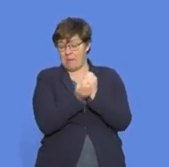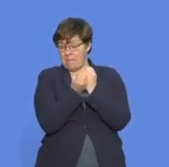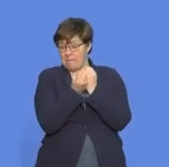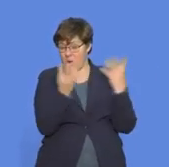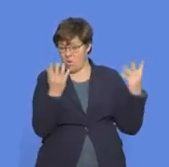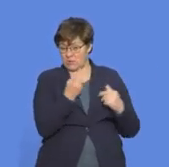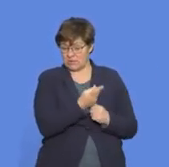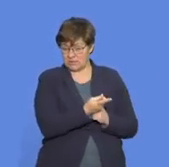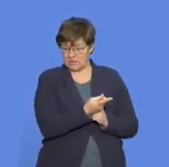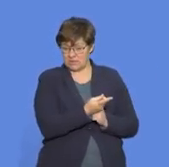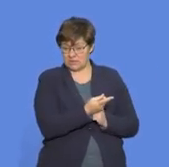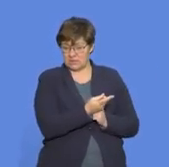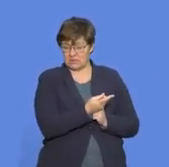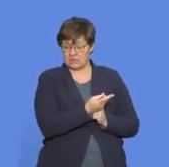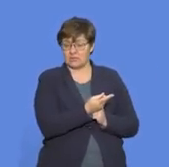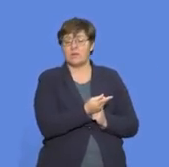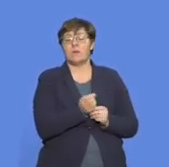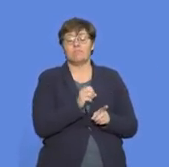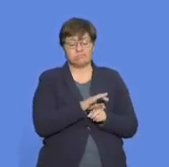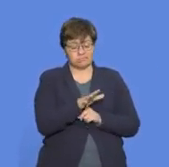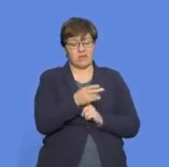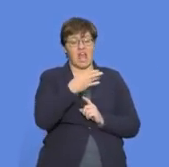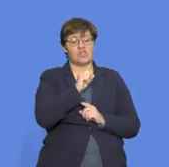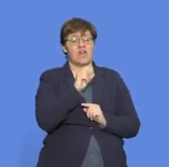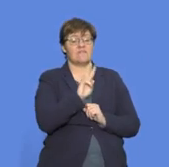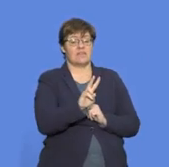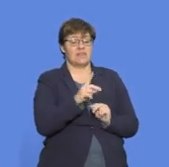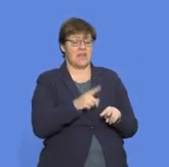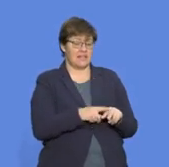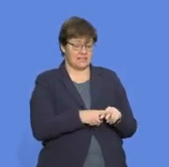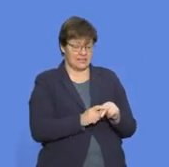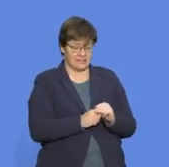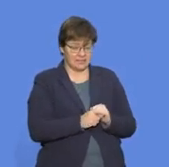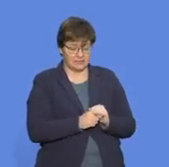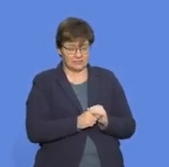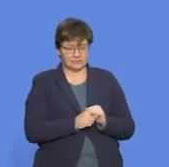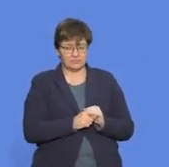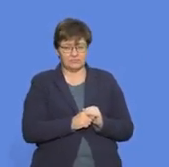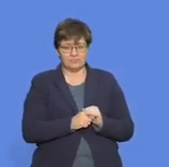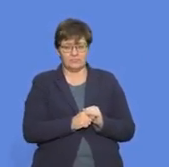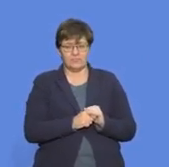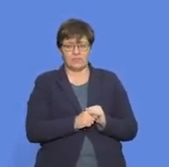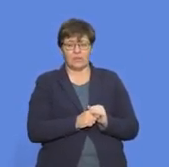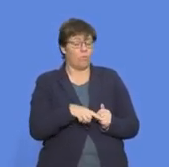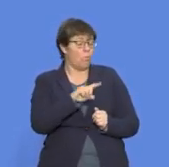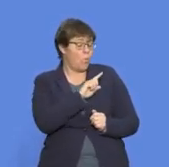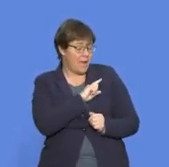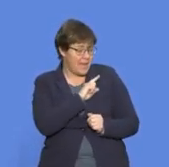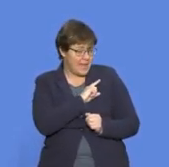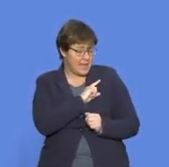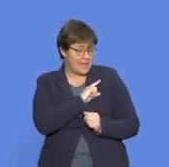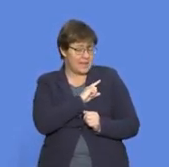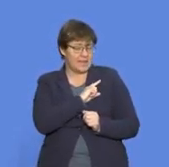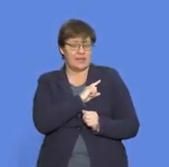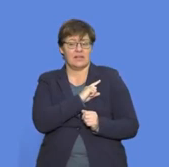of people that are infected with HIV. Okay, so the high incidence of HIV and AIDS